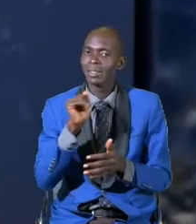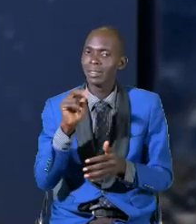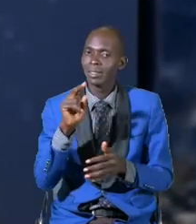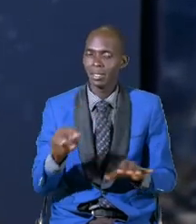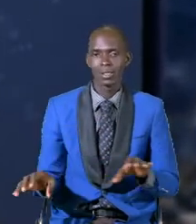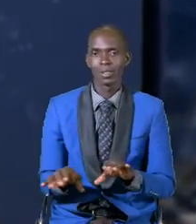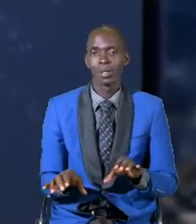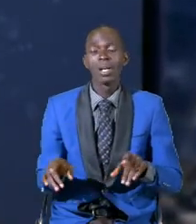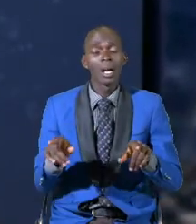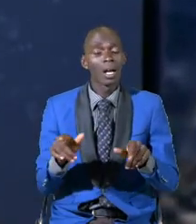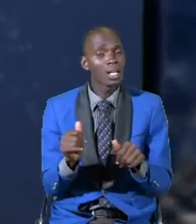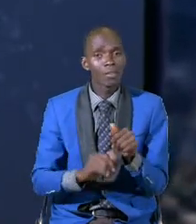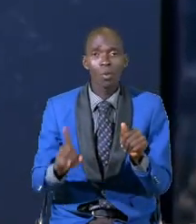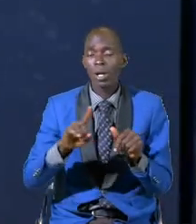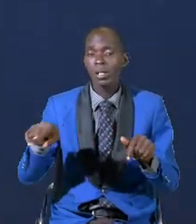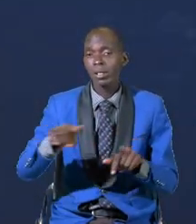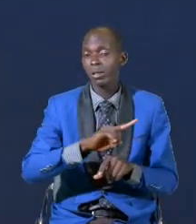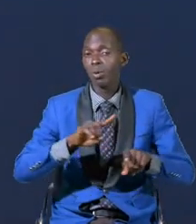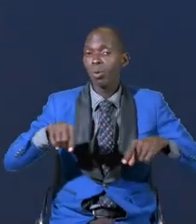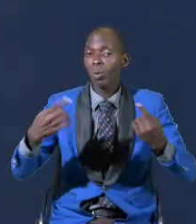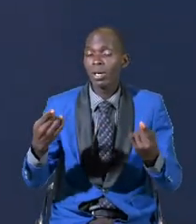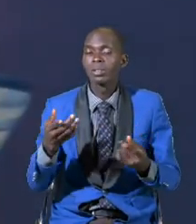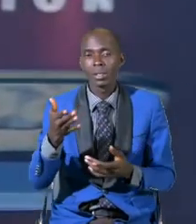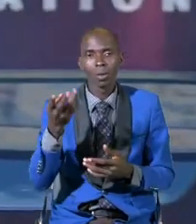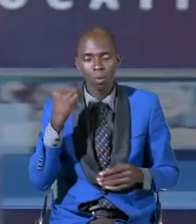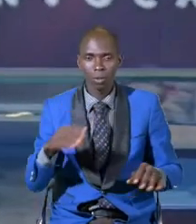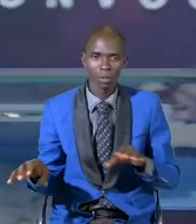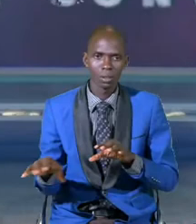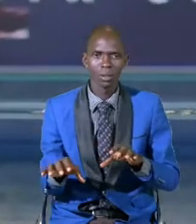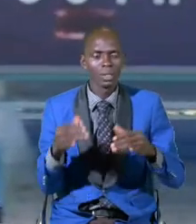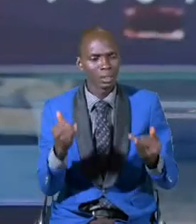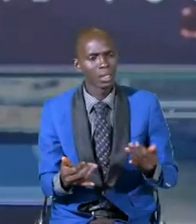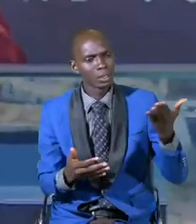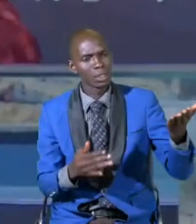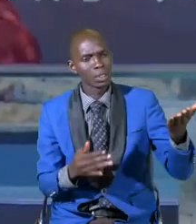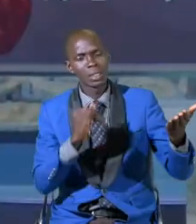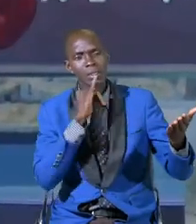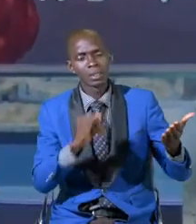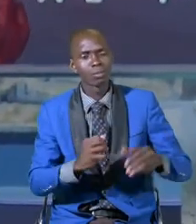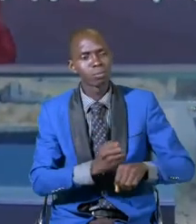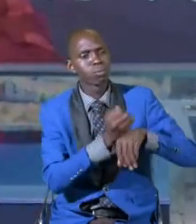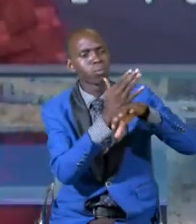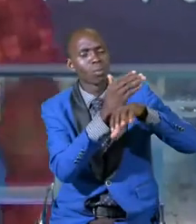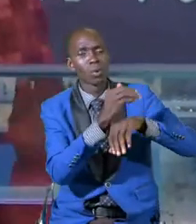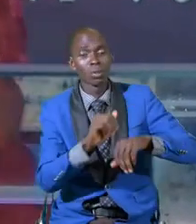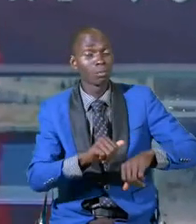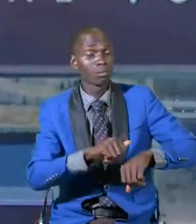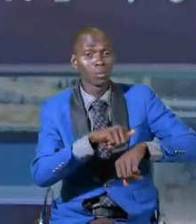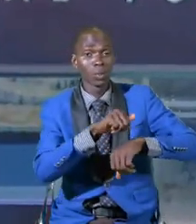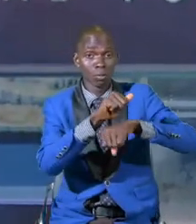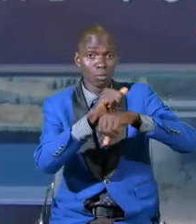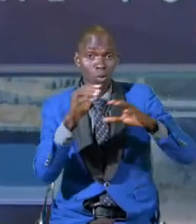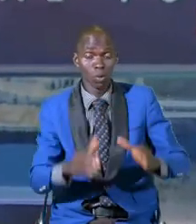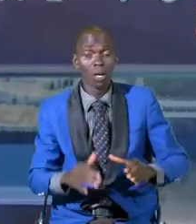the promised land, action. There was rock, there was no water. What are we going to drink? Action. Take that rod